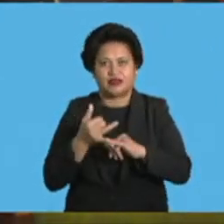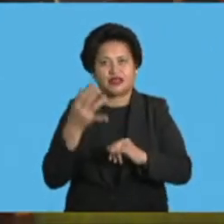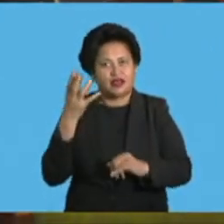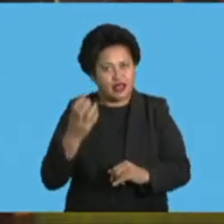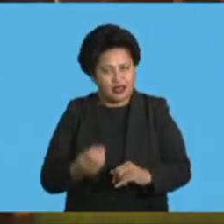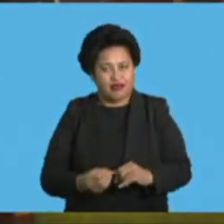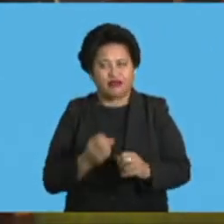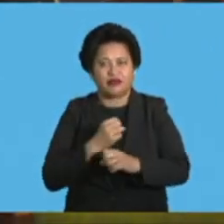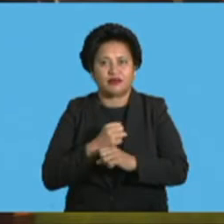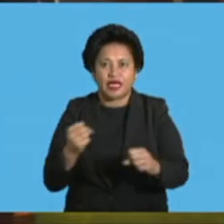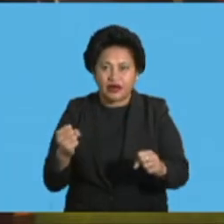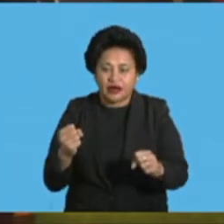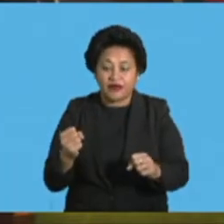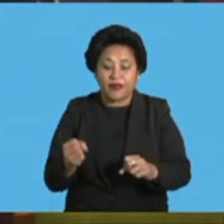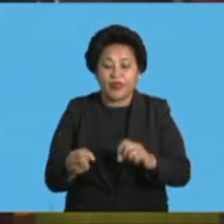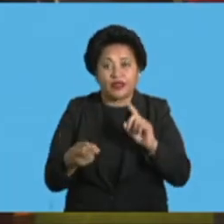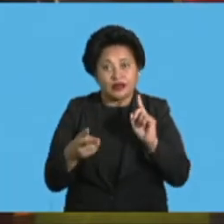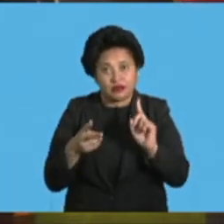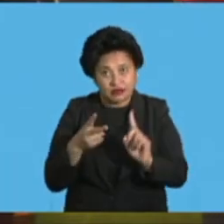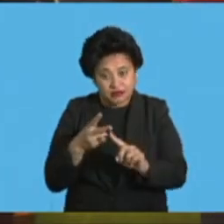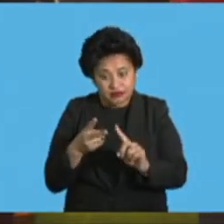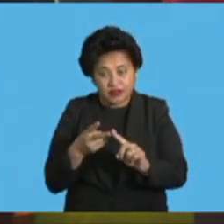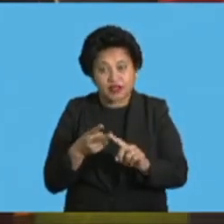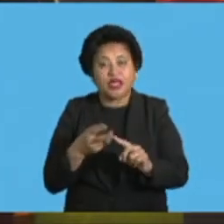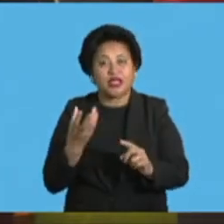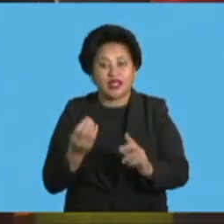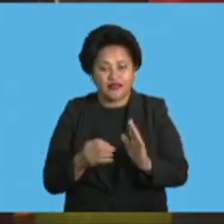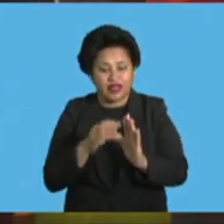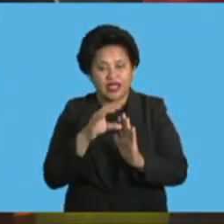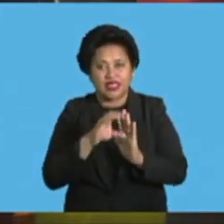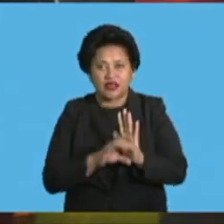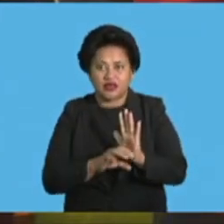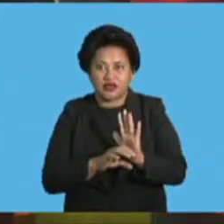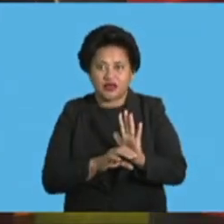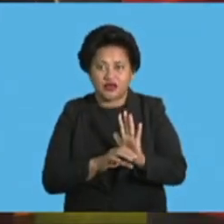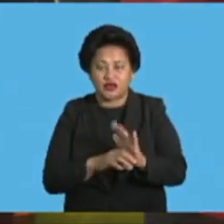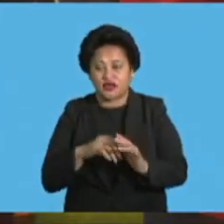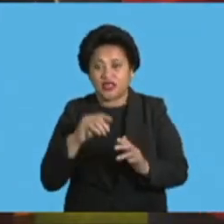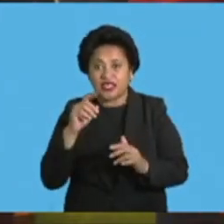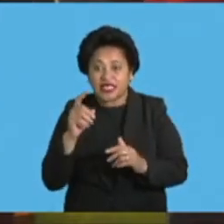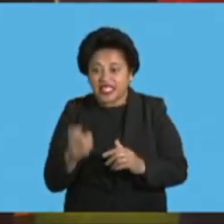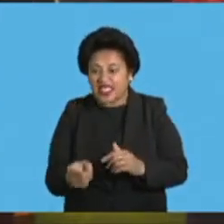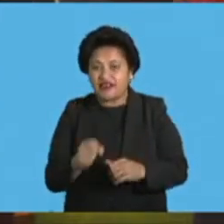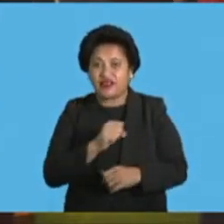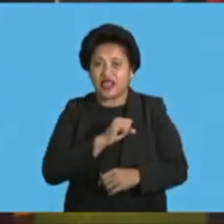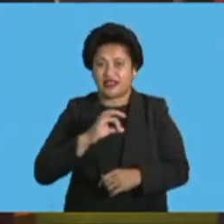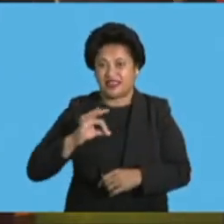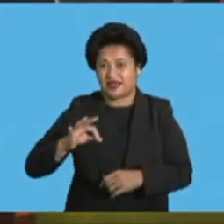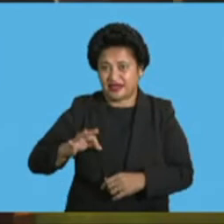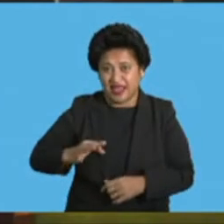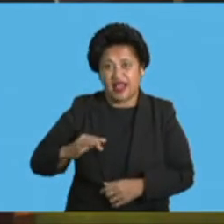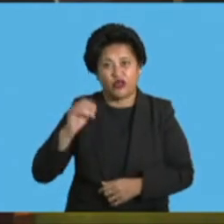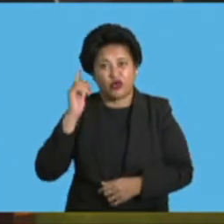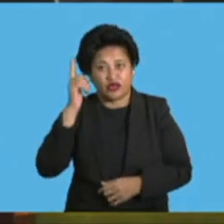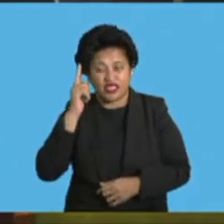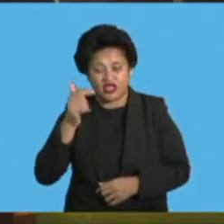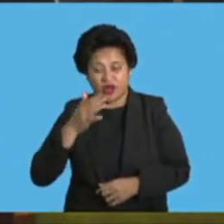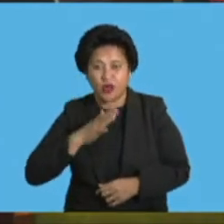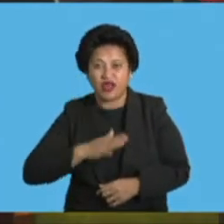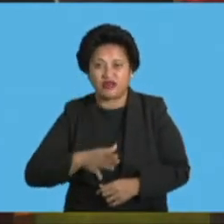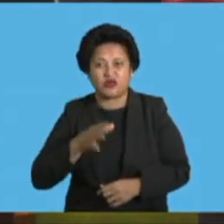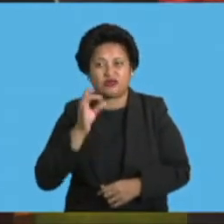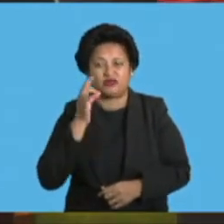also aligned to this provision of the Constitution. Should an employee wish to appeal against a decision made by the permanent